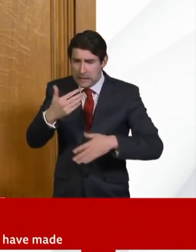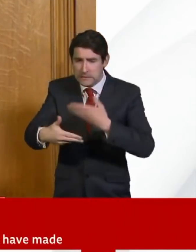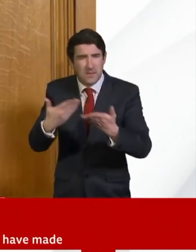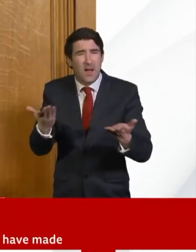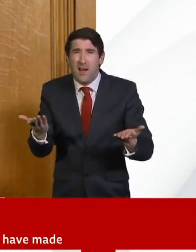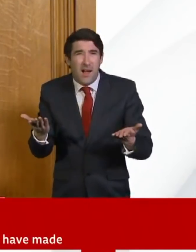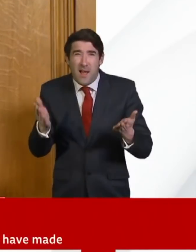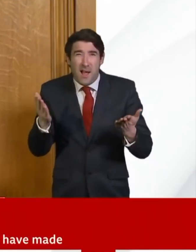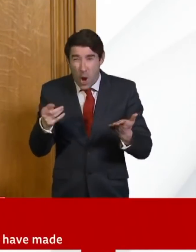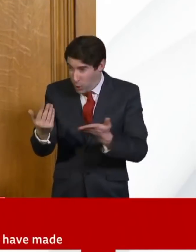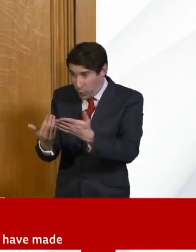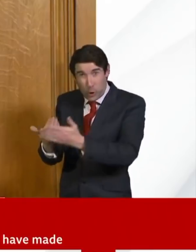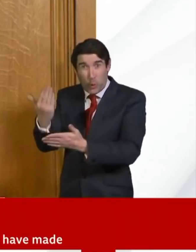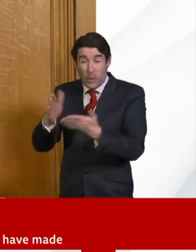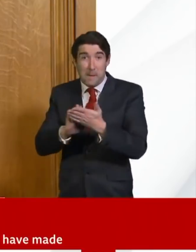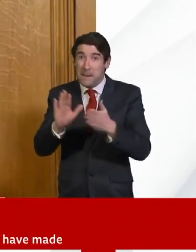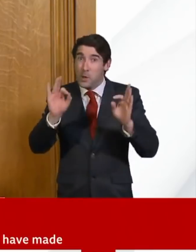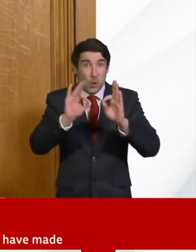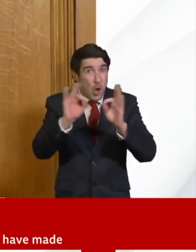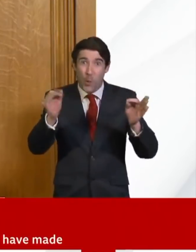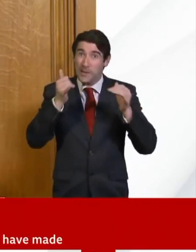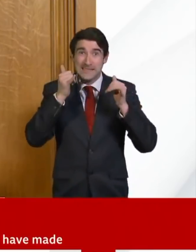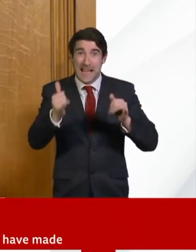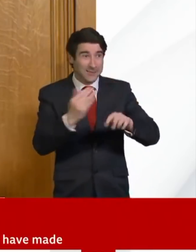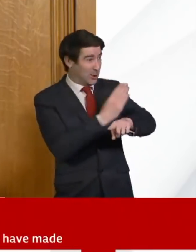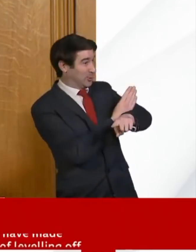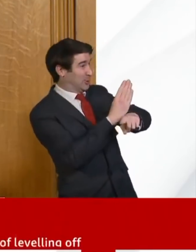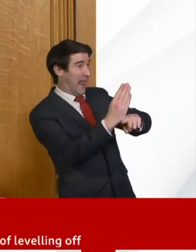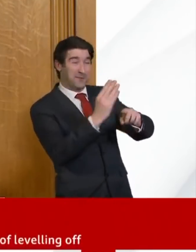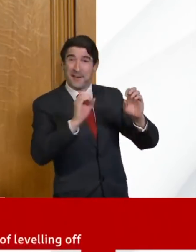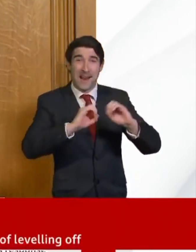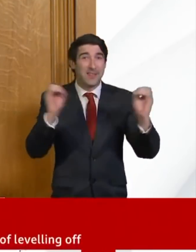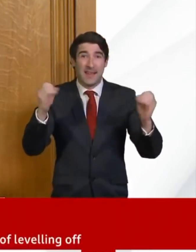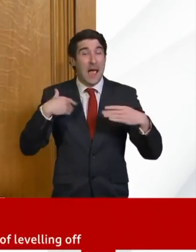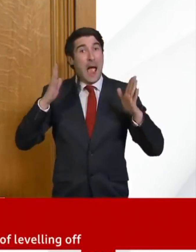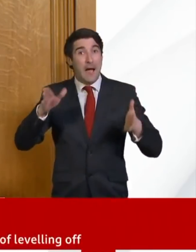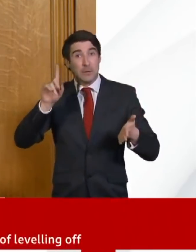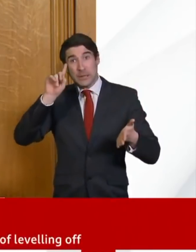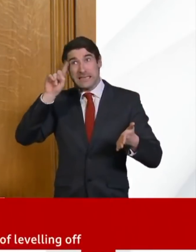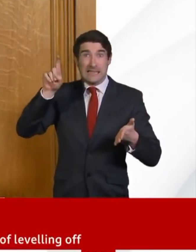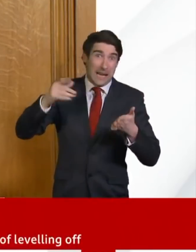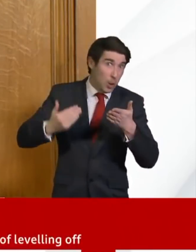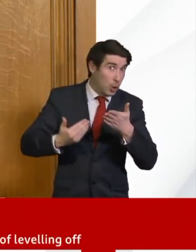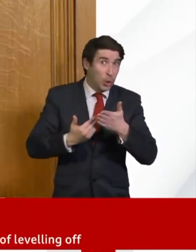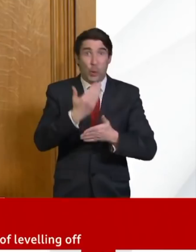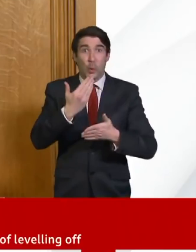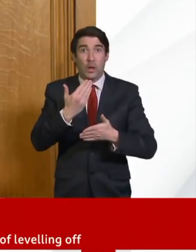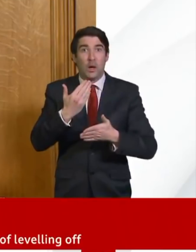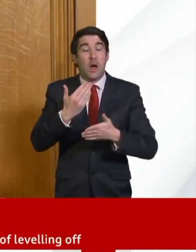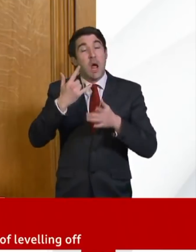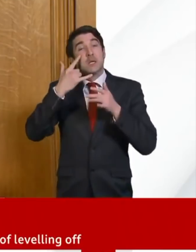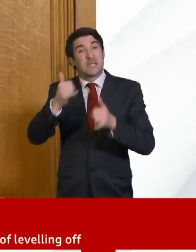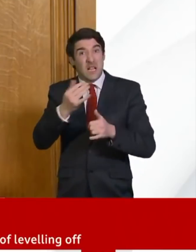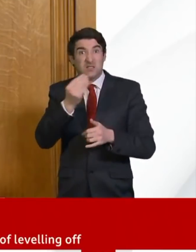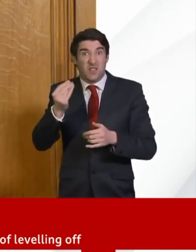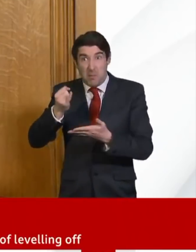is really unhelpful. So we had to be confident about that, and then it was rolled out in stages, and it continues to be rolled out in stages and will continue all the way